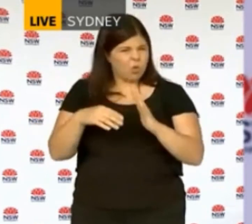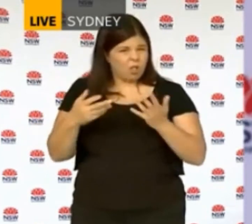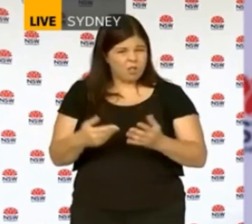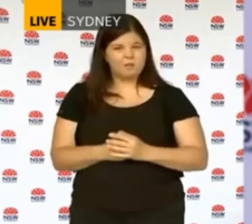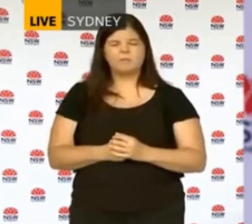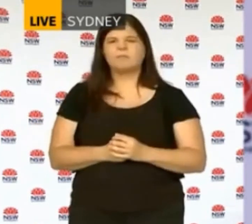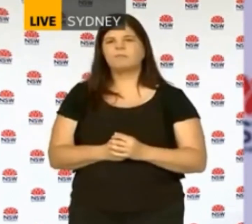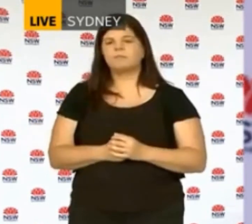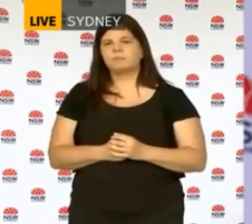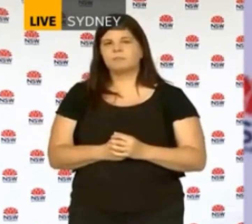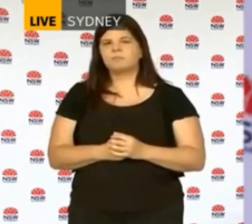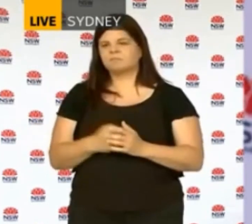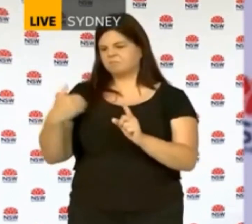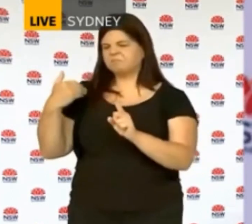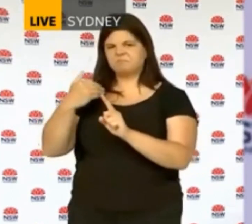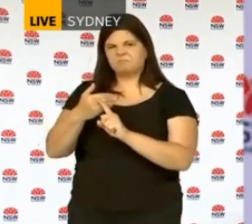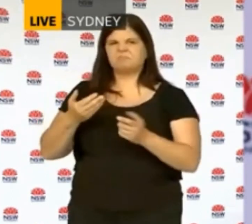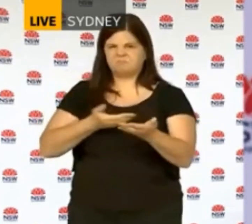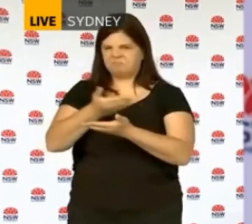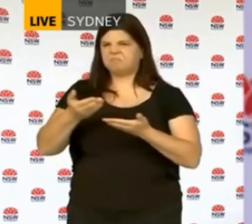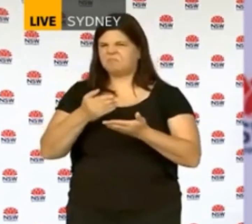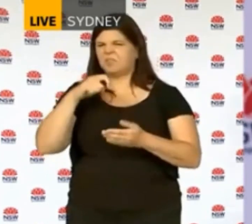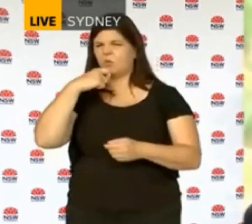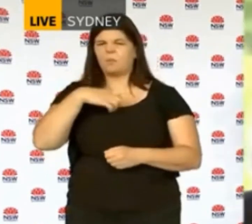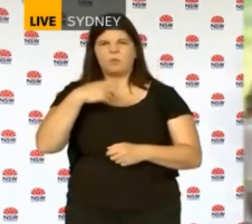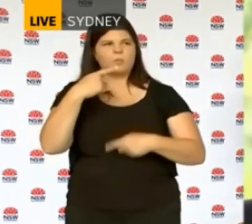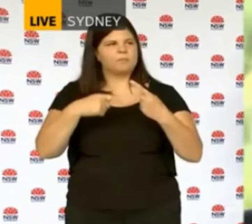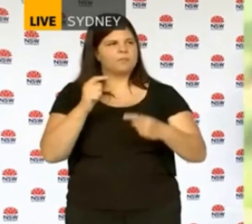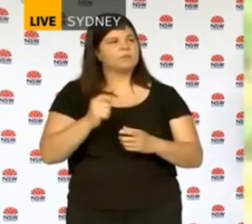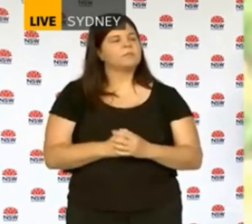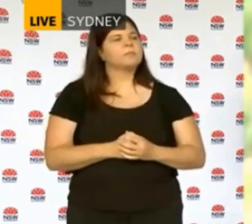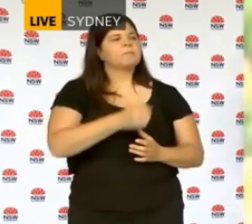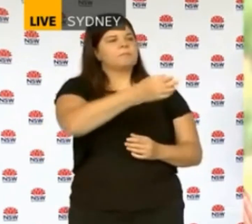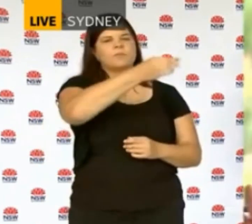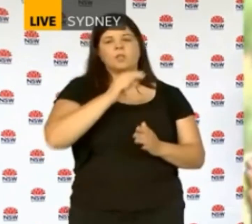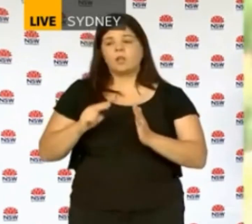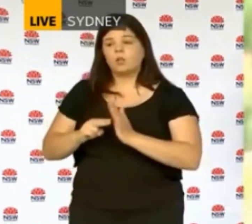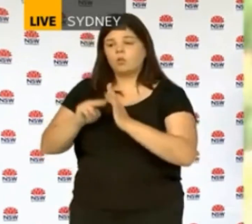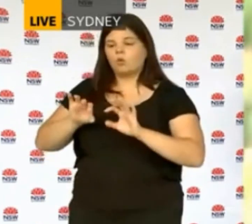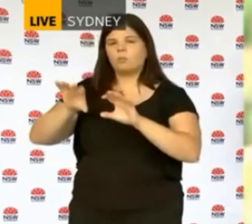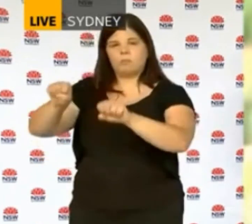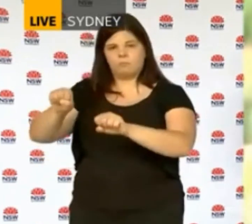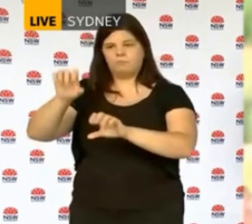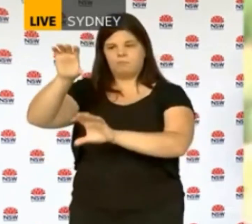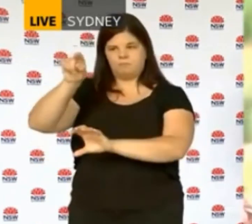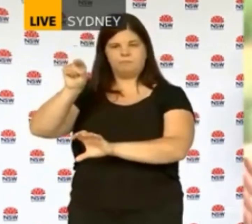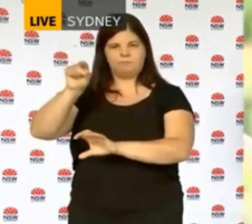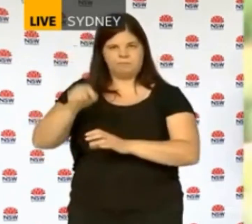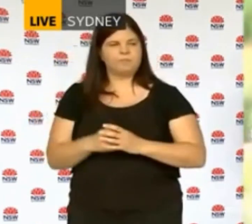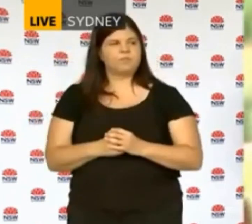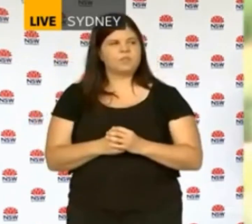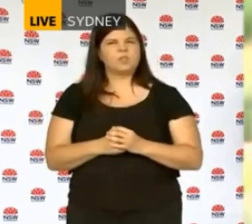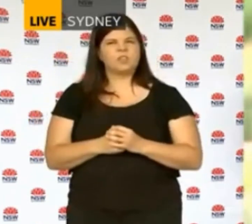some of those over the preceding days. The Minister sounded